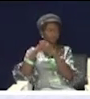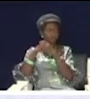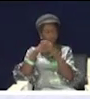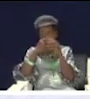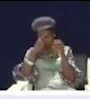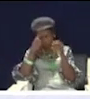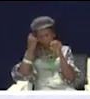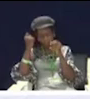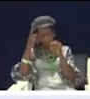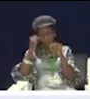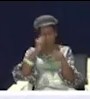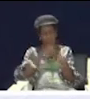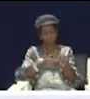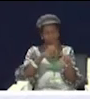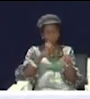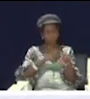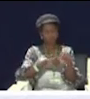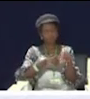Because the time